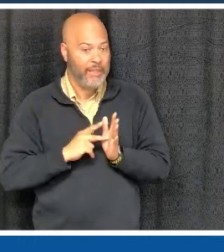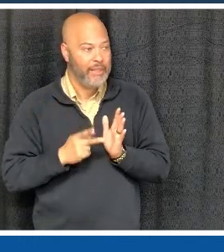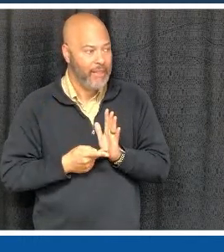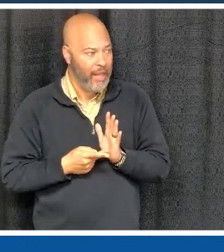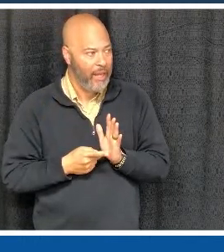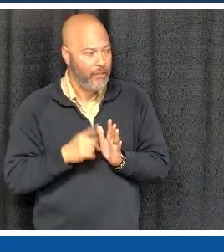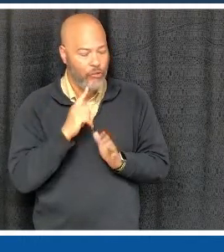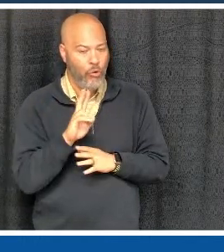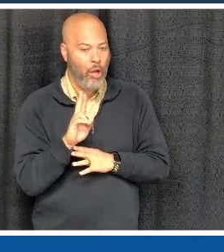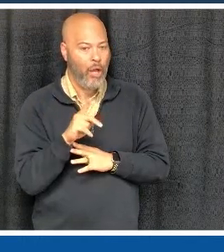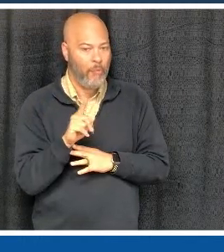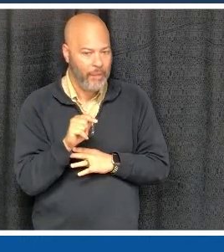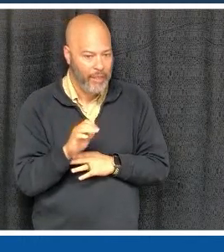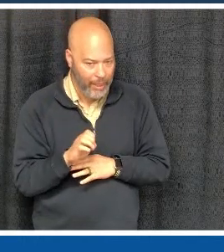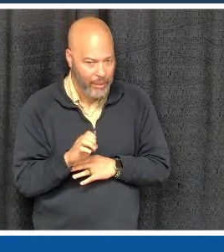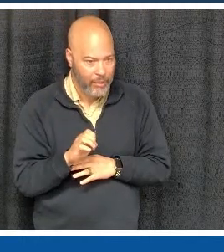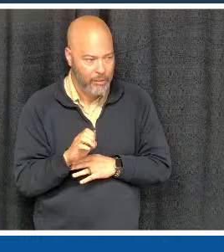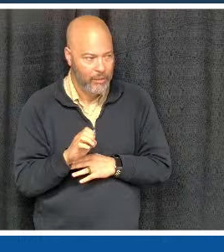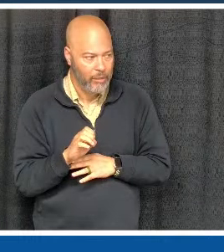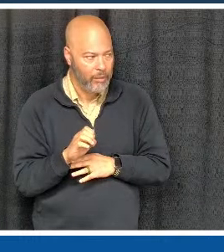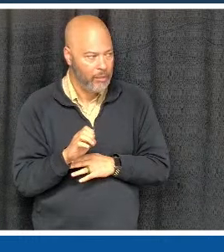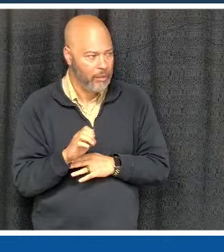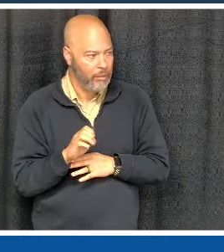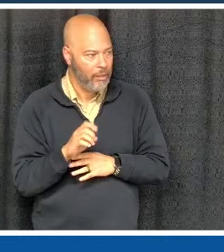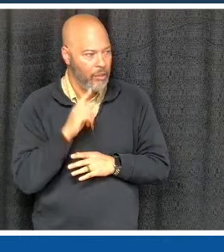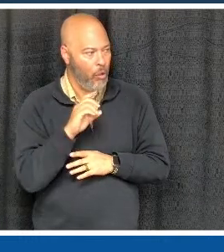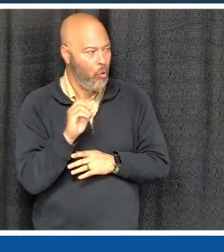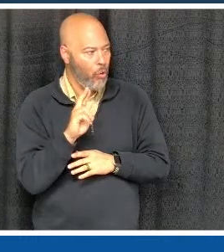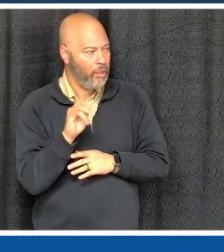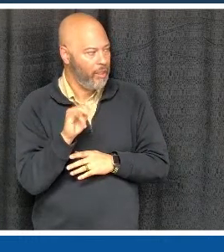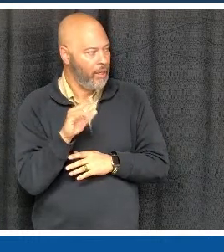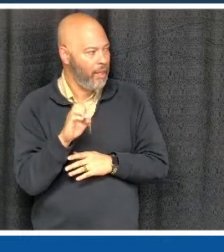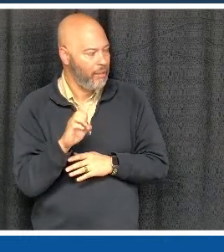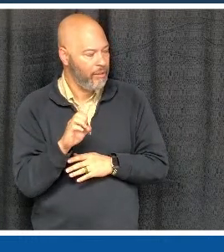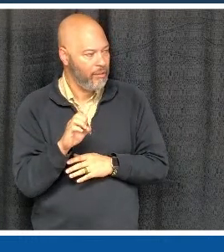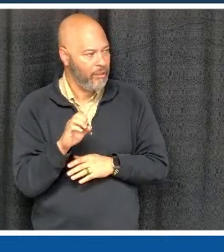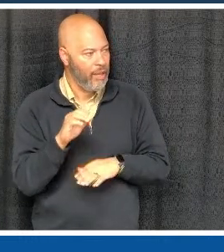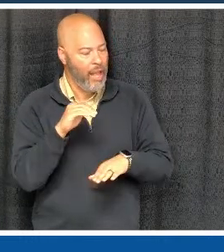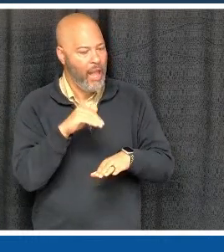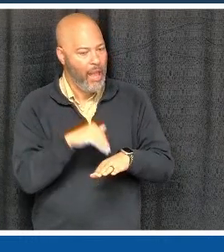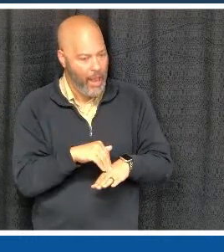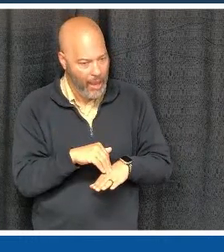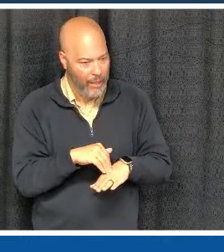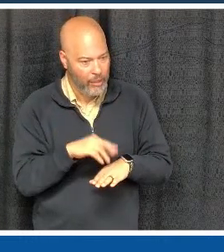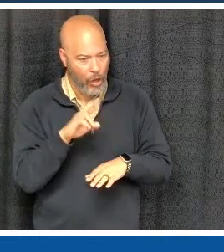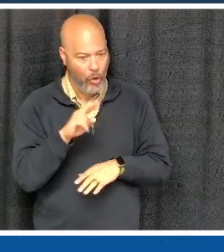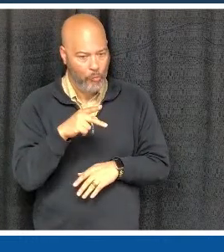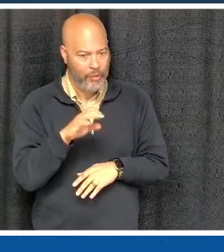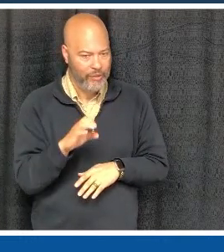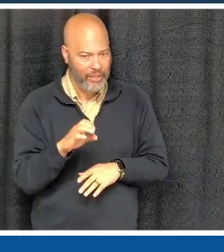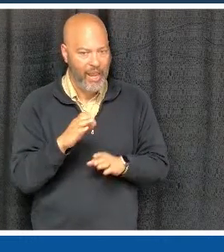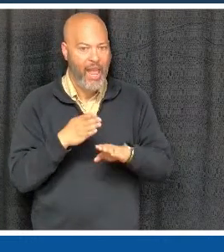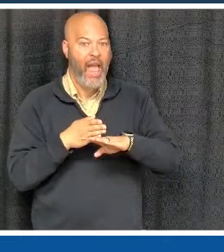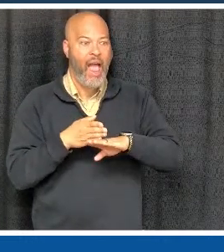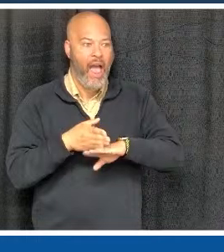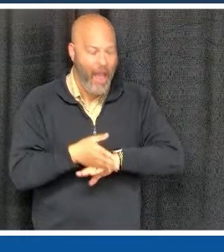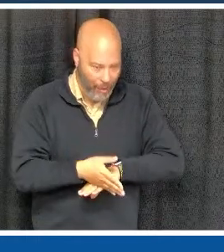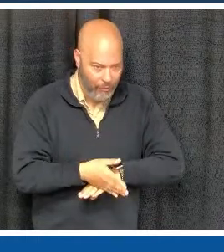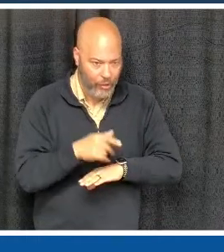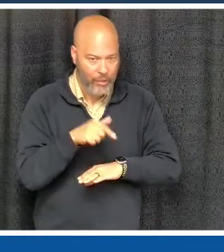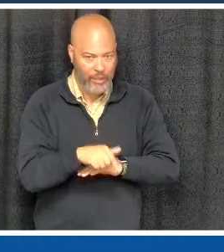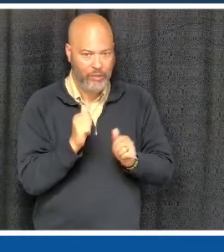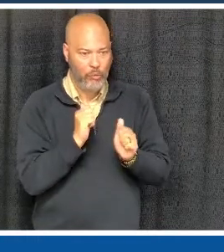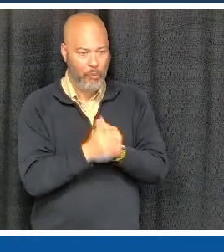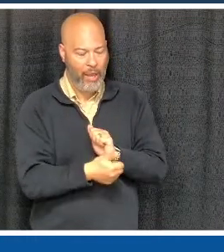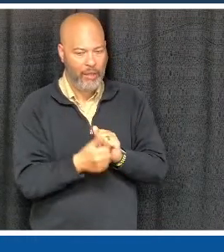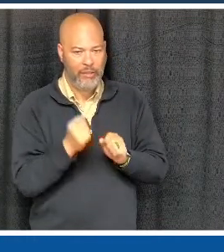to update the ordinances at the RPC after this is passed.